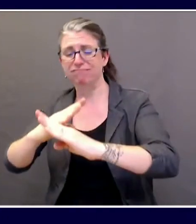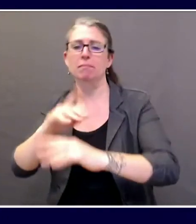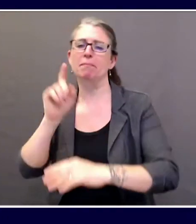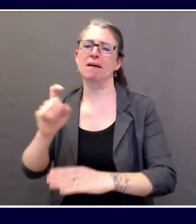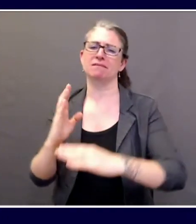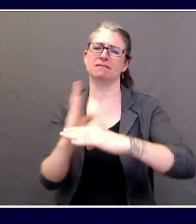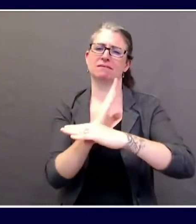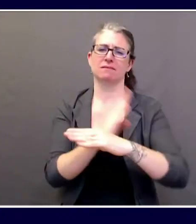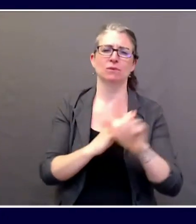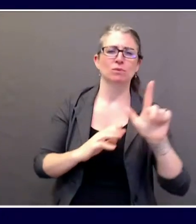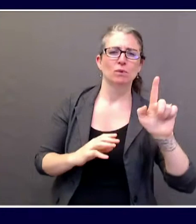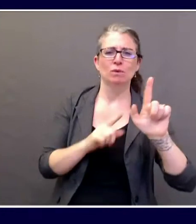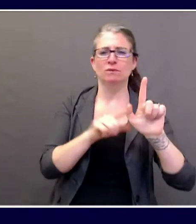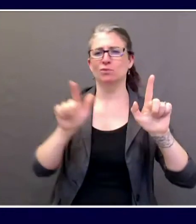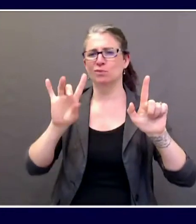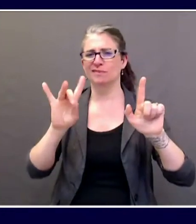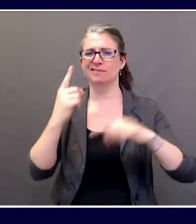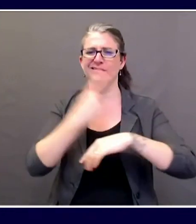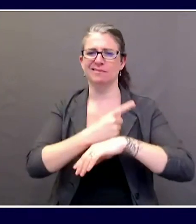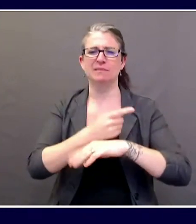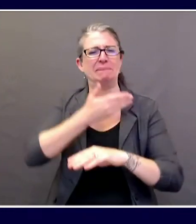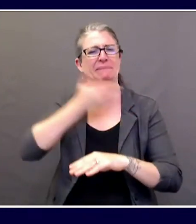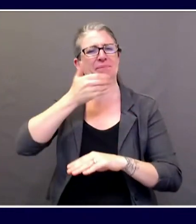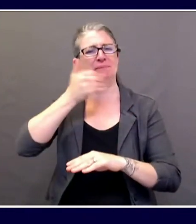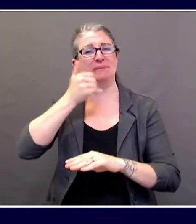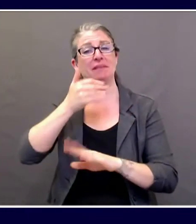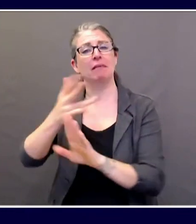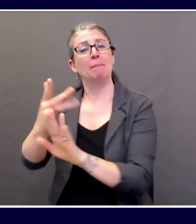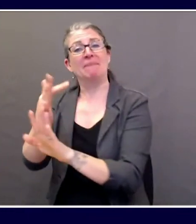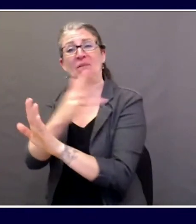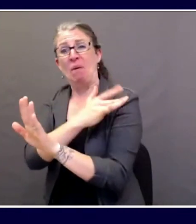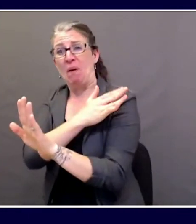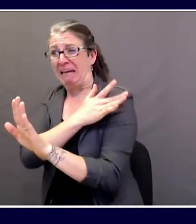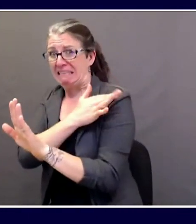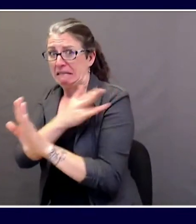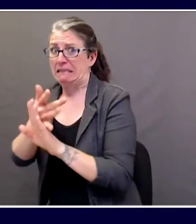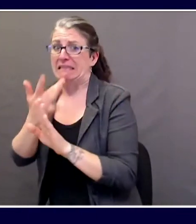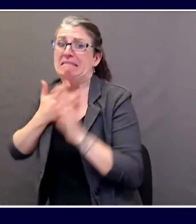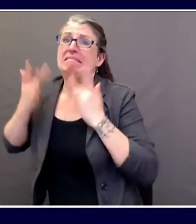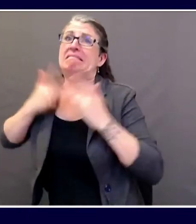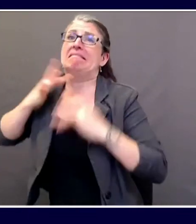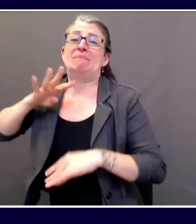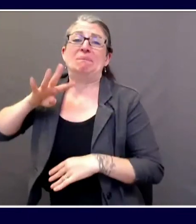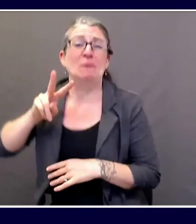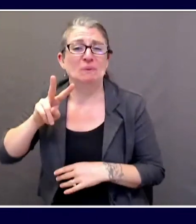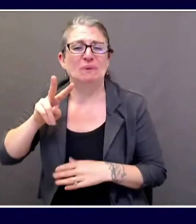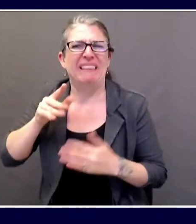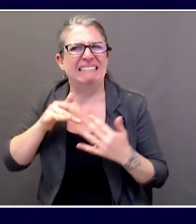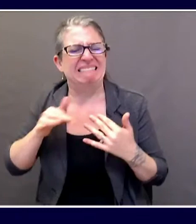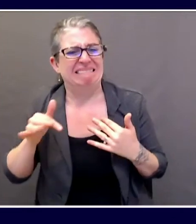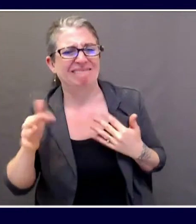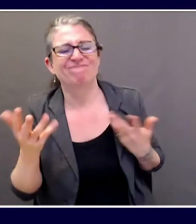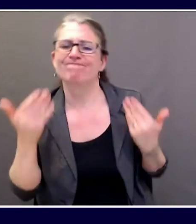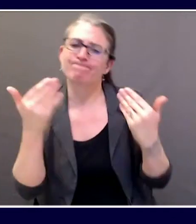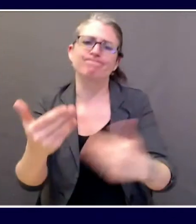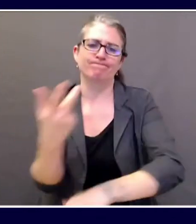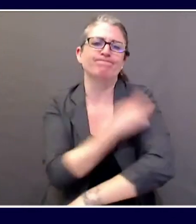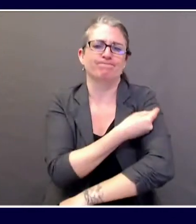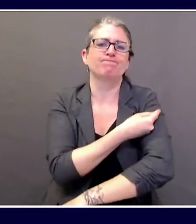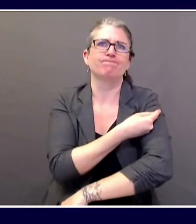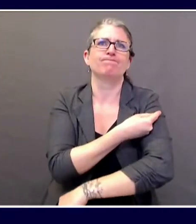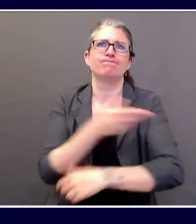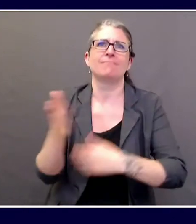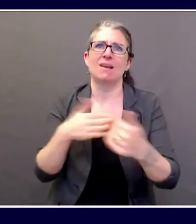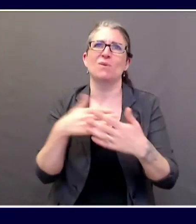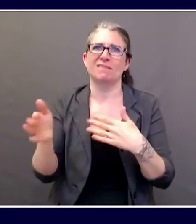the overwhelming majority of people in Maine get their second dose as per the recommended schedule. It